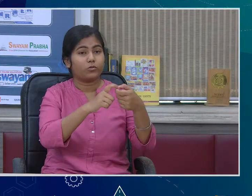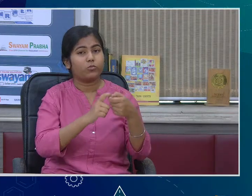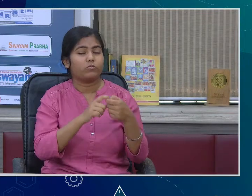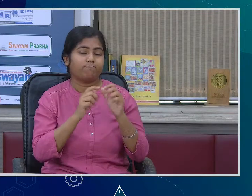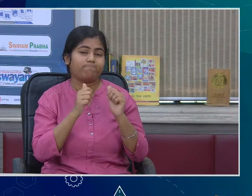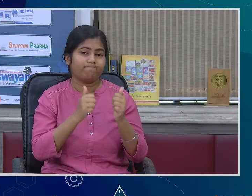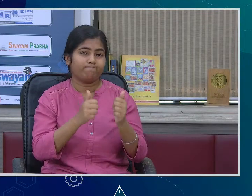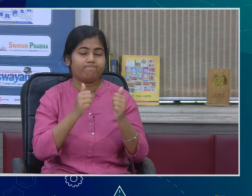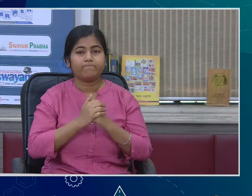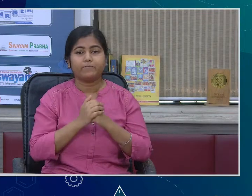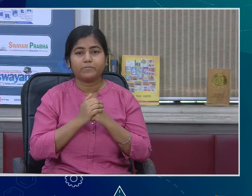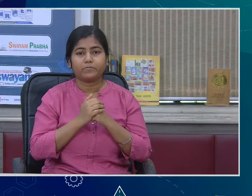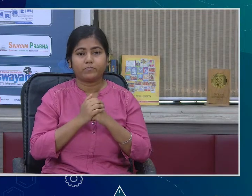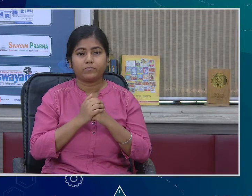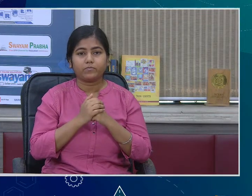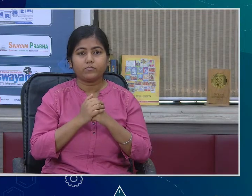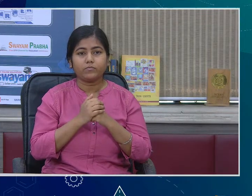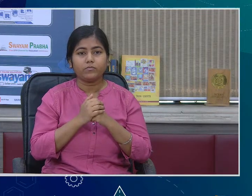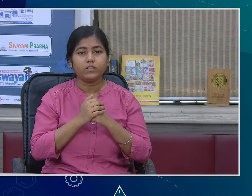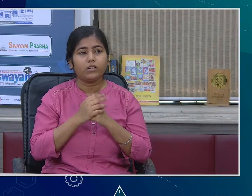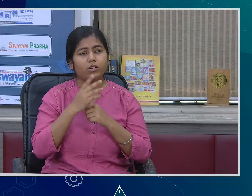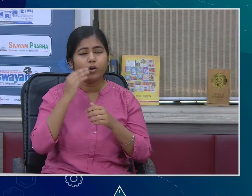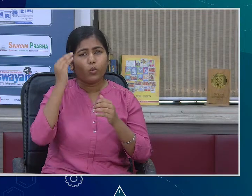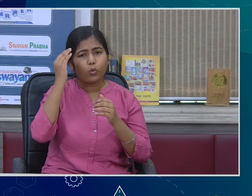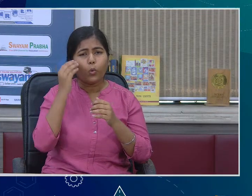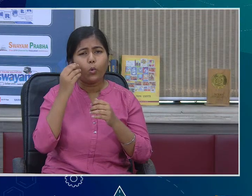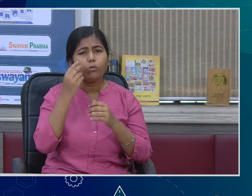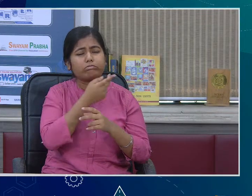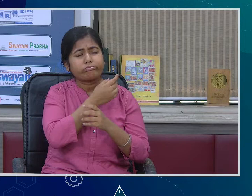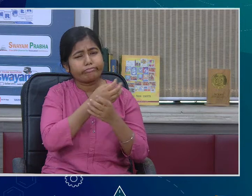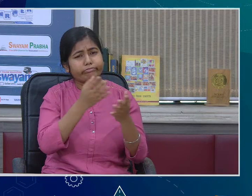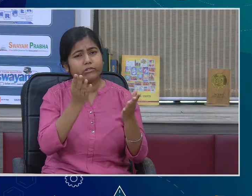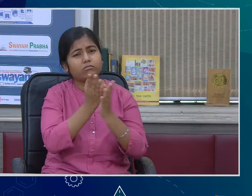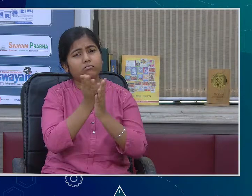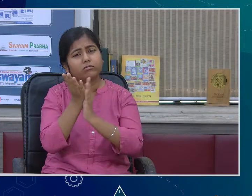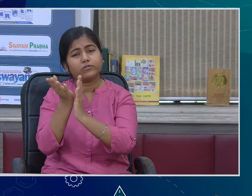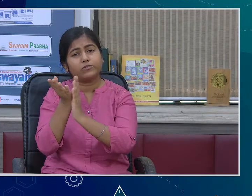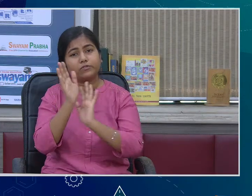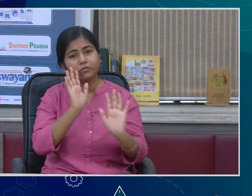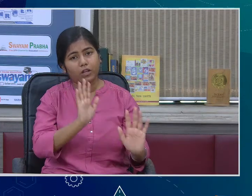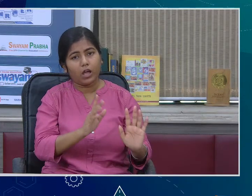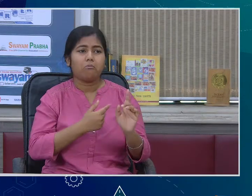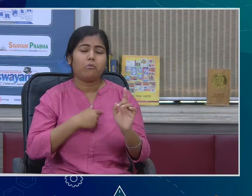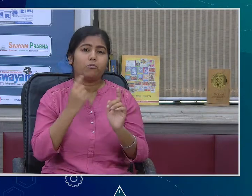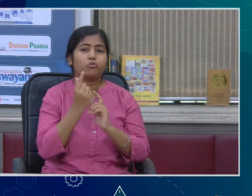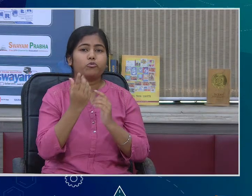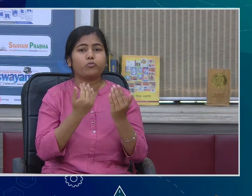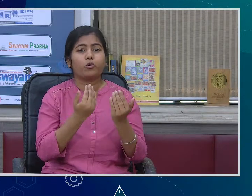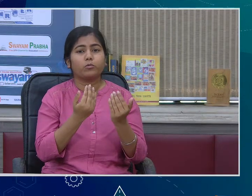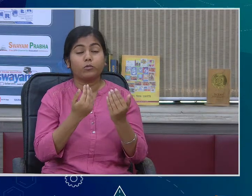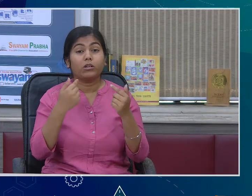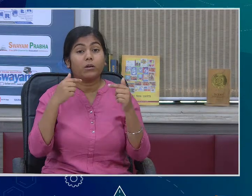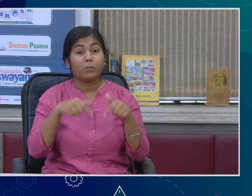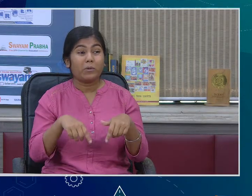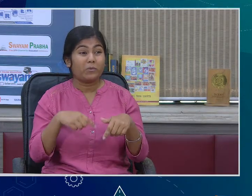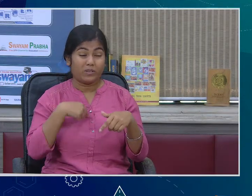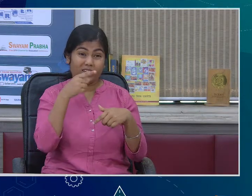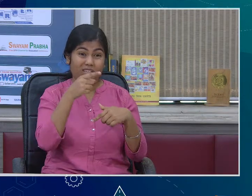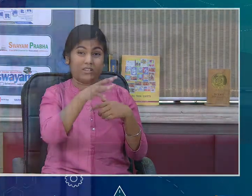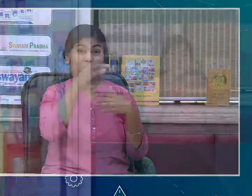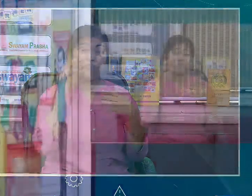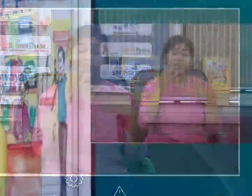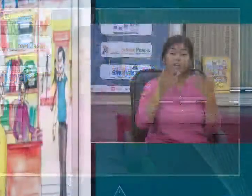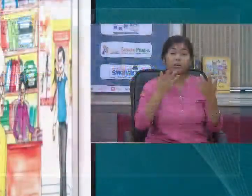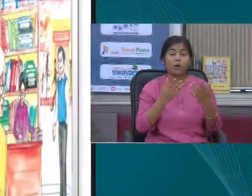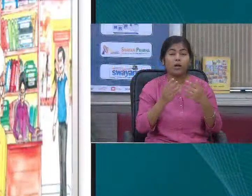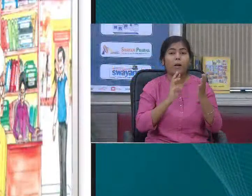You know, there are a number of techniques which we can use, but you know why I have particularly used